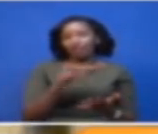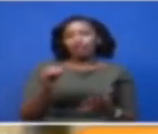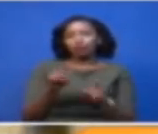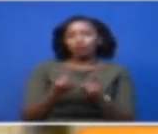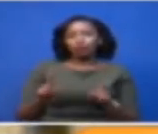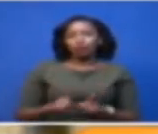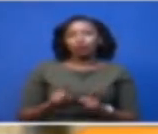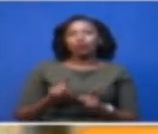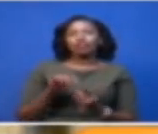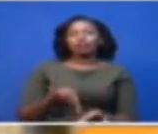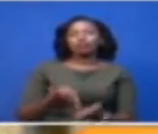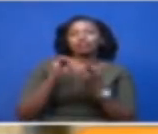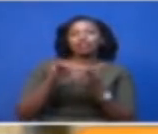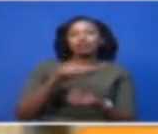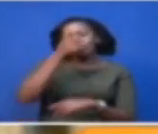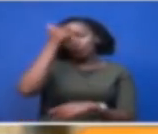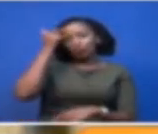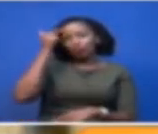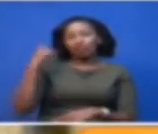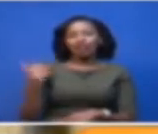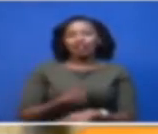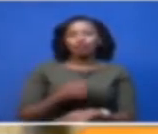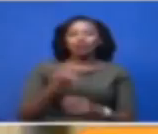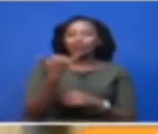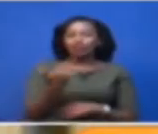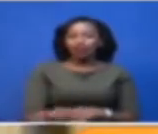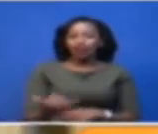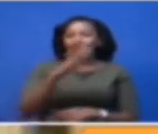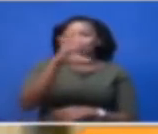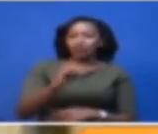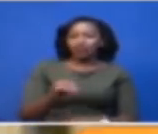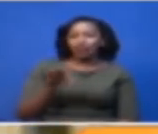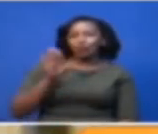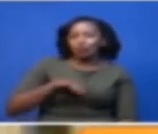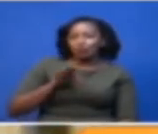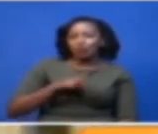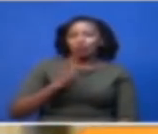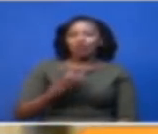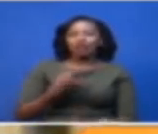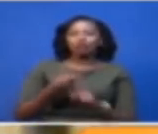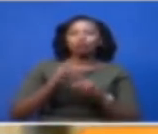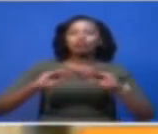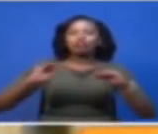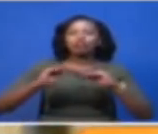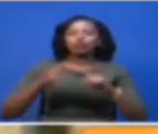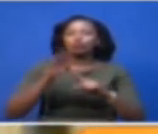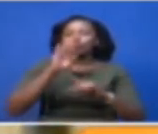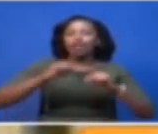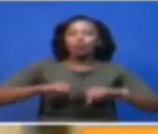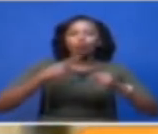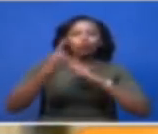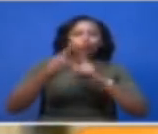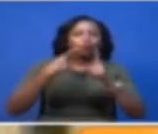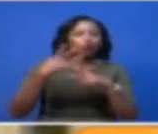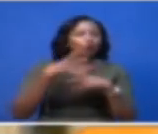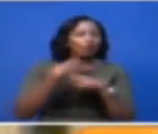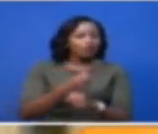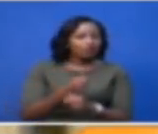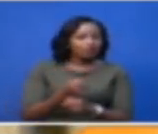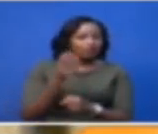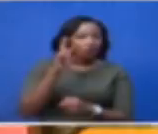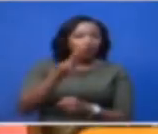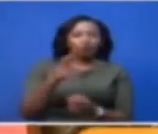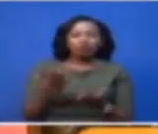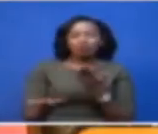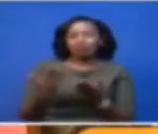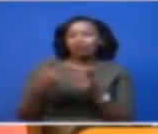especially because we're young or Africans or women, that we have to be trained to be able to speak up or assess these